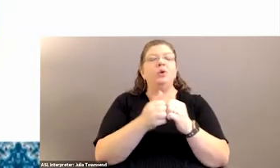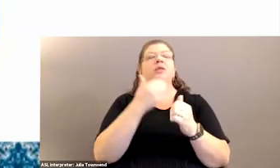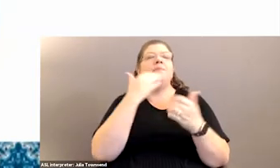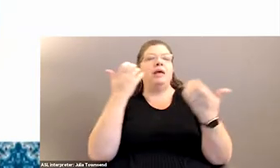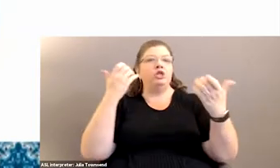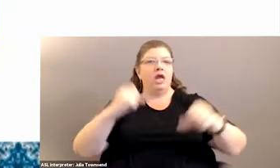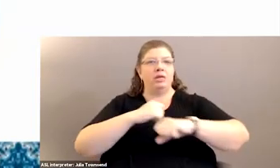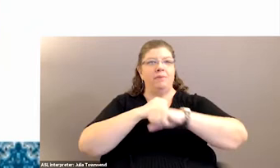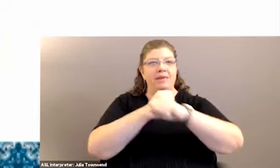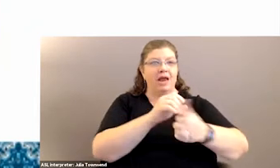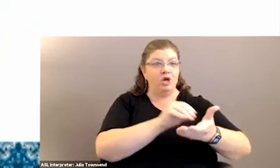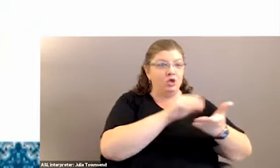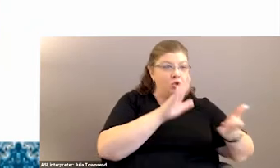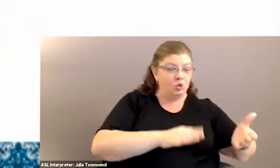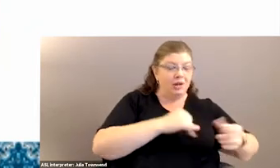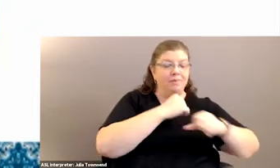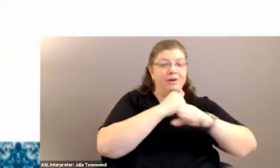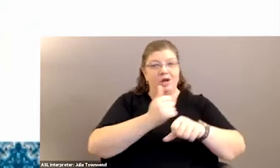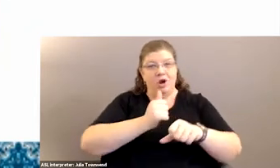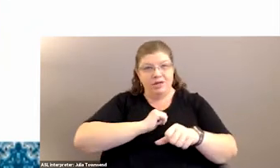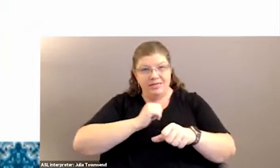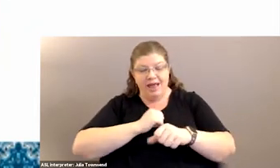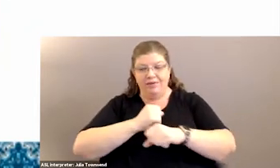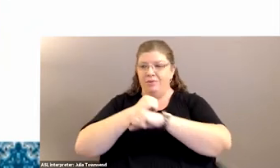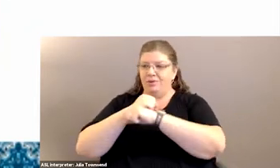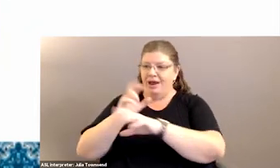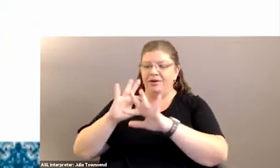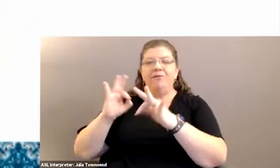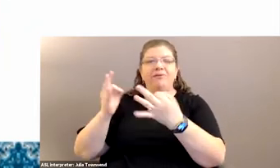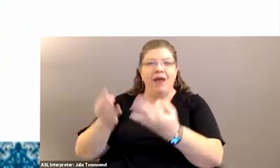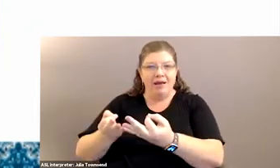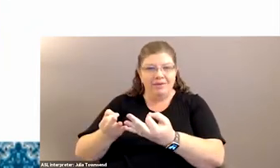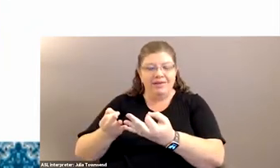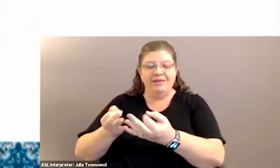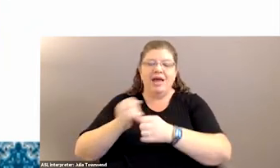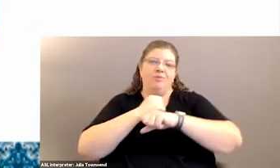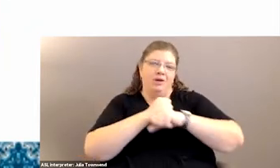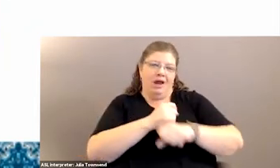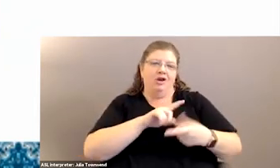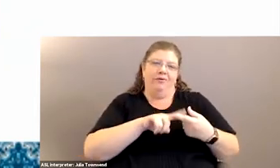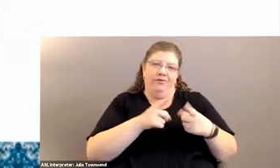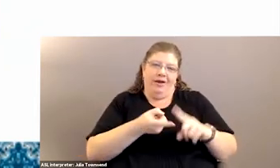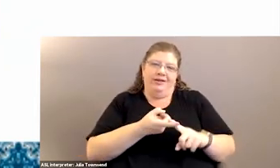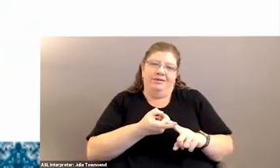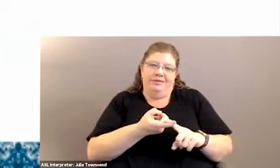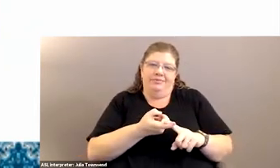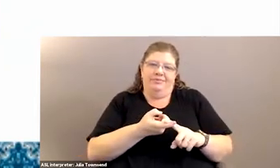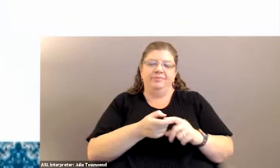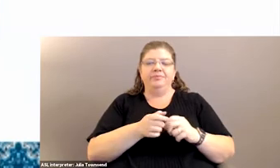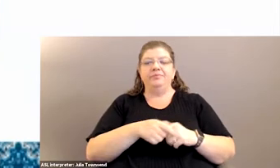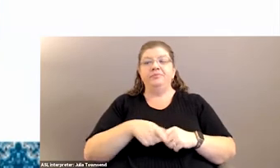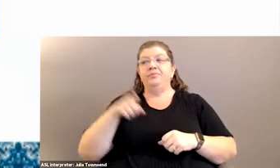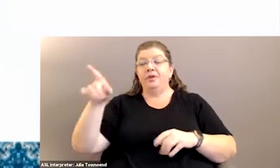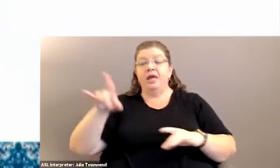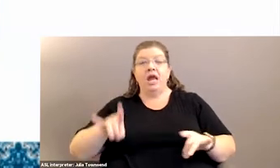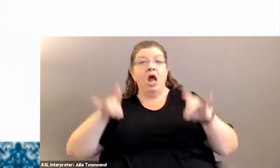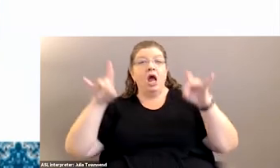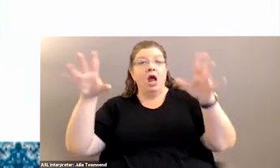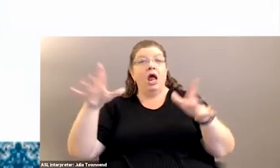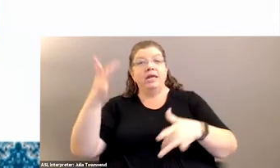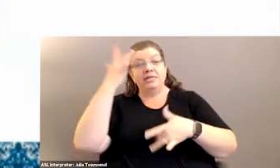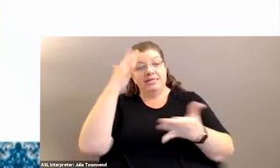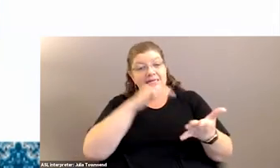our students and ourselves and our families and our friends australian virologist ian